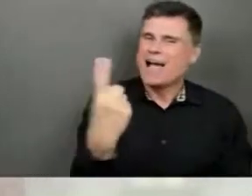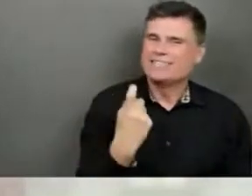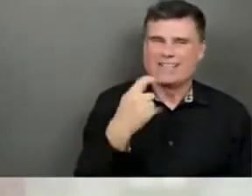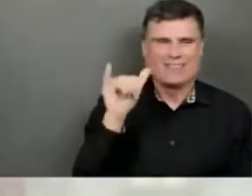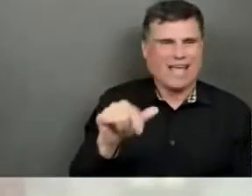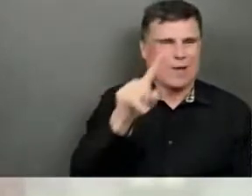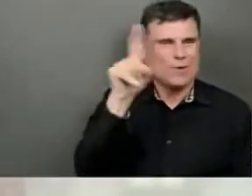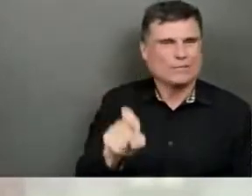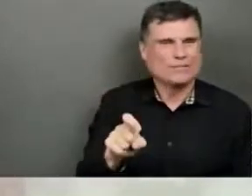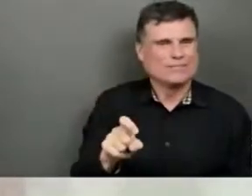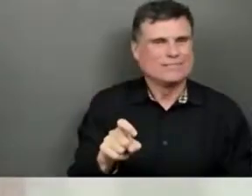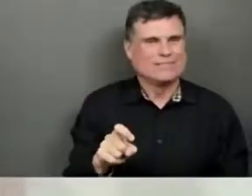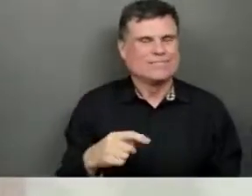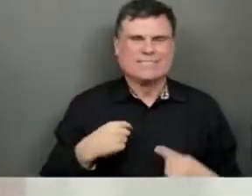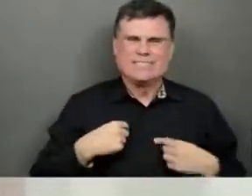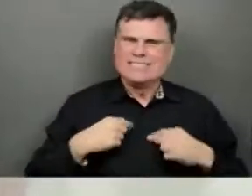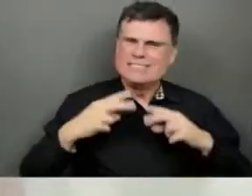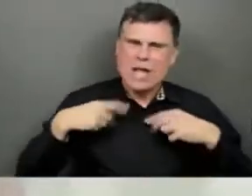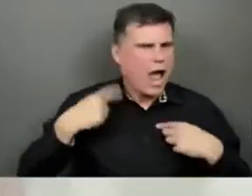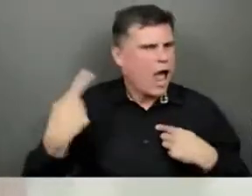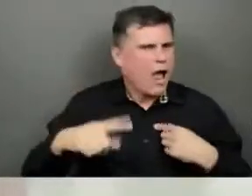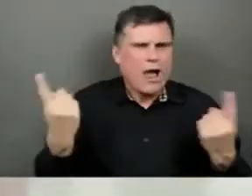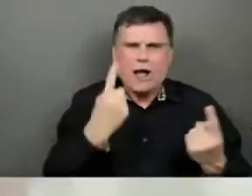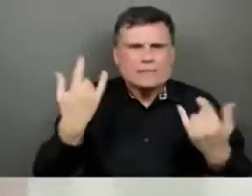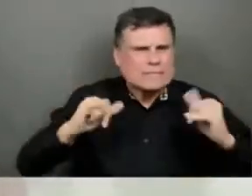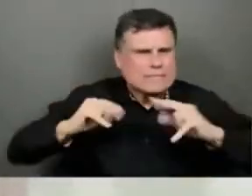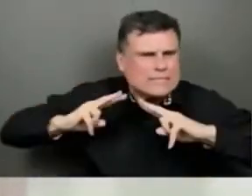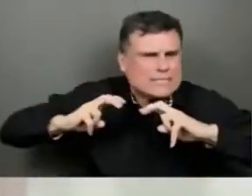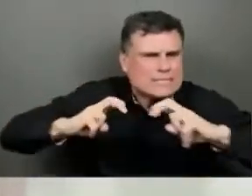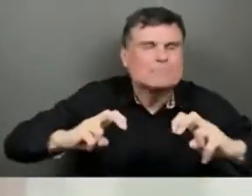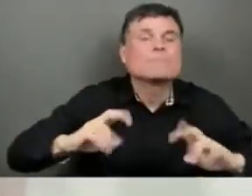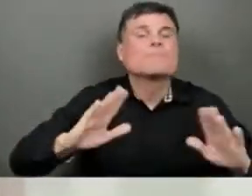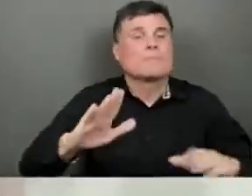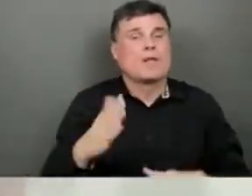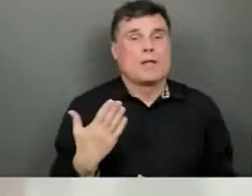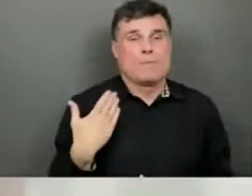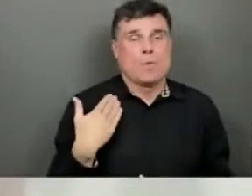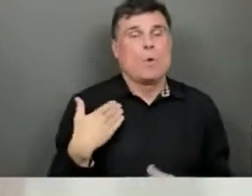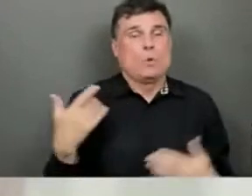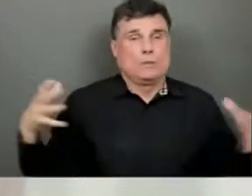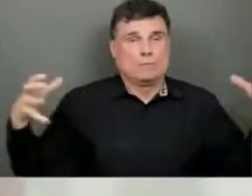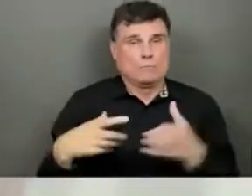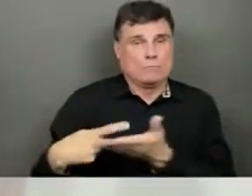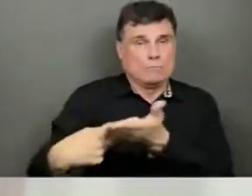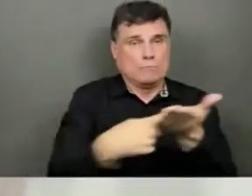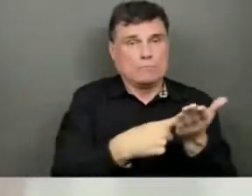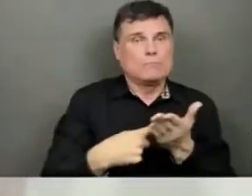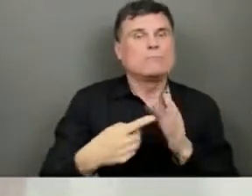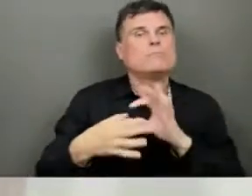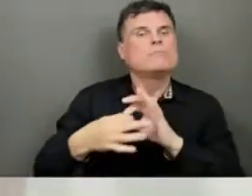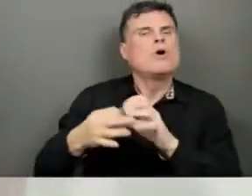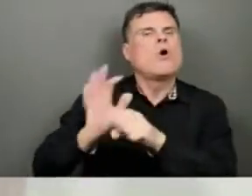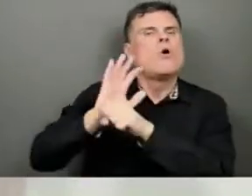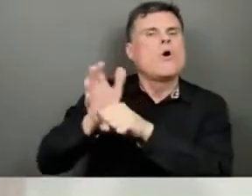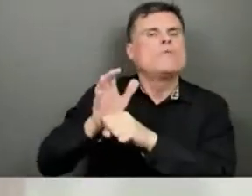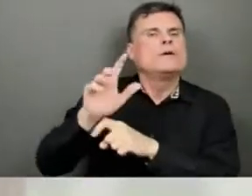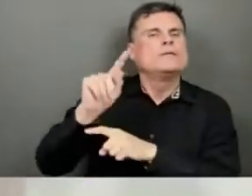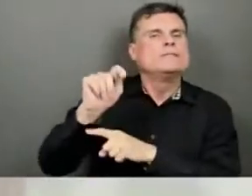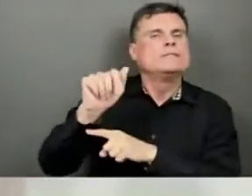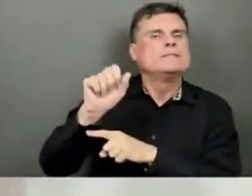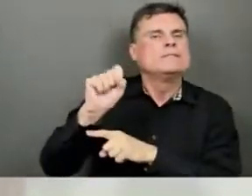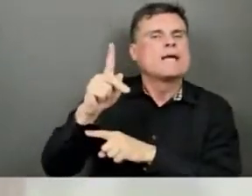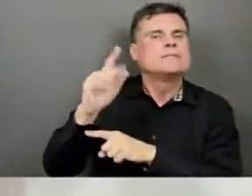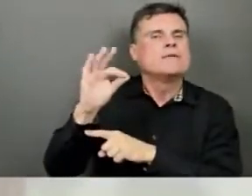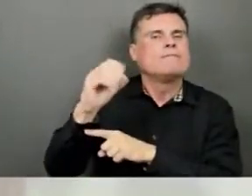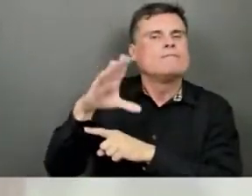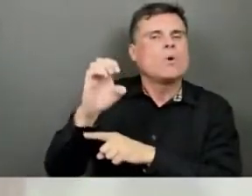an immunization forum just the other day, the COVID task force meeting just the other day about, what are